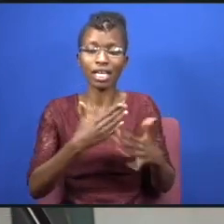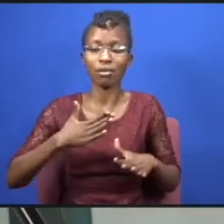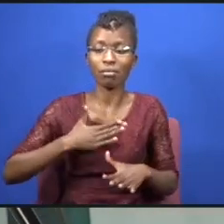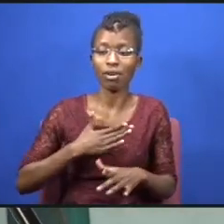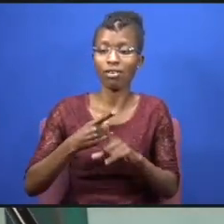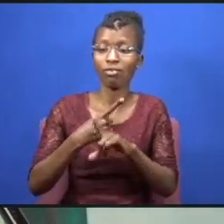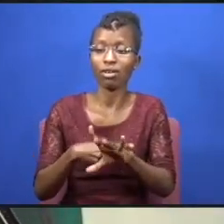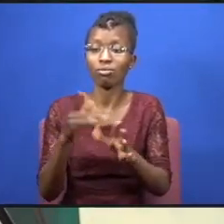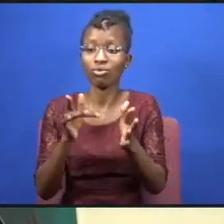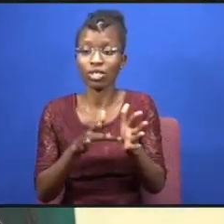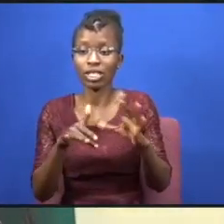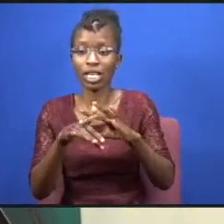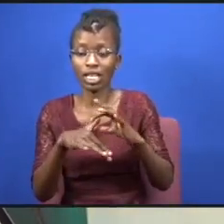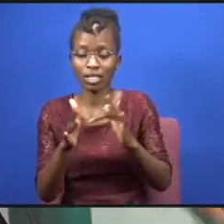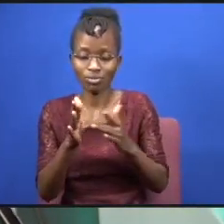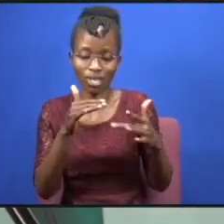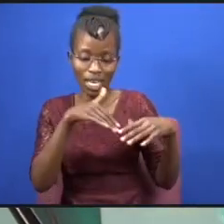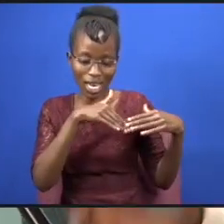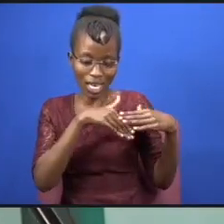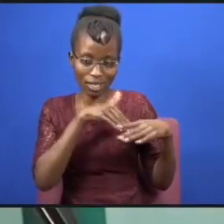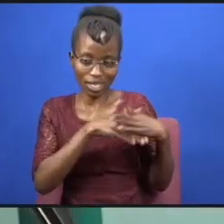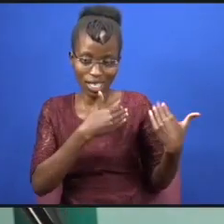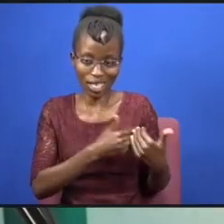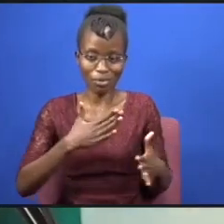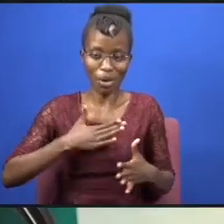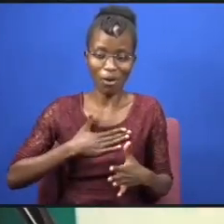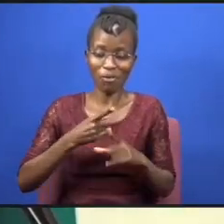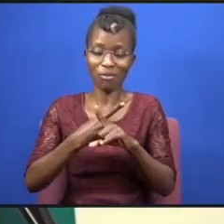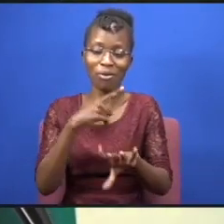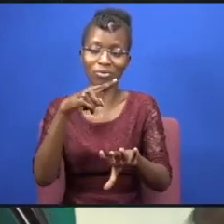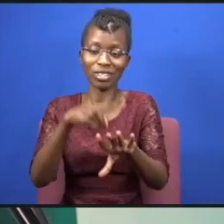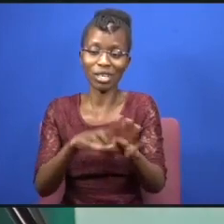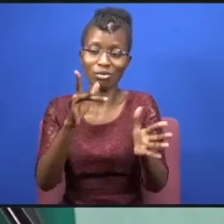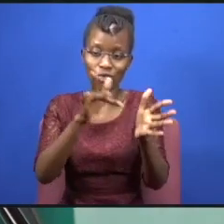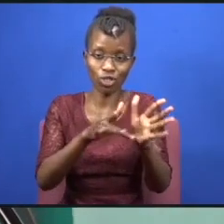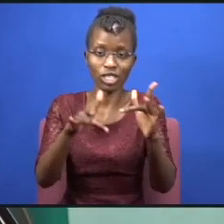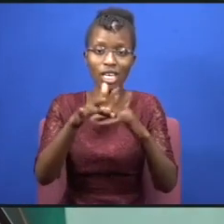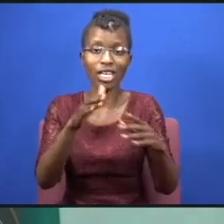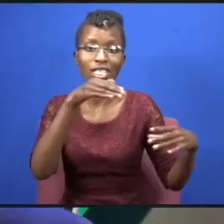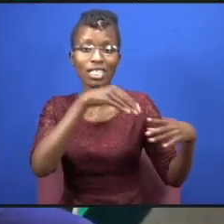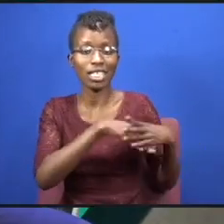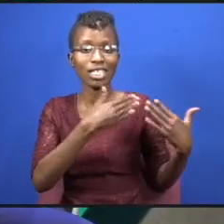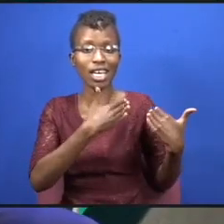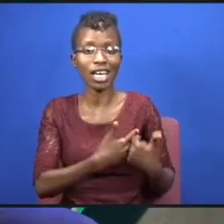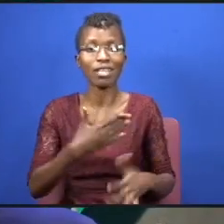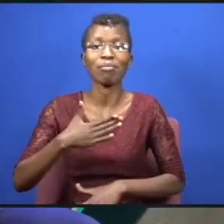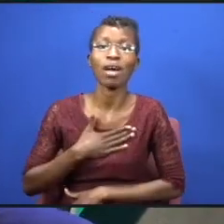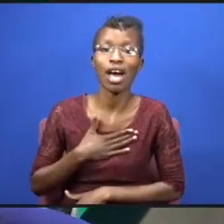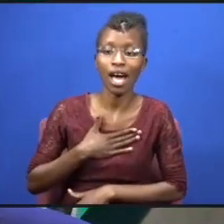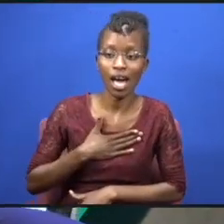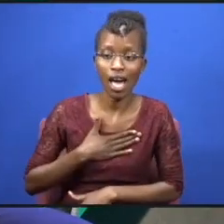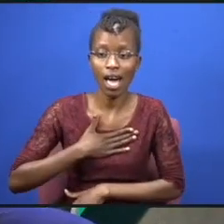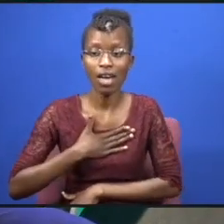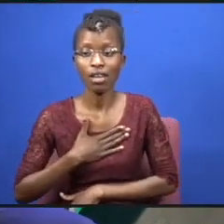heart. Since Jesus came into my heart. Since Jesus came into my heart.